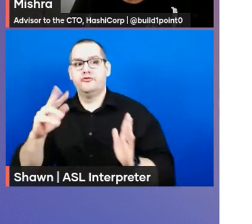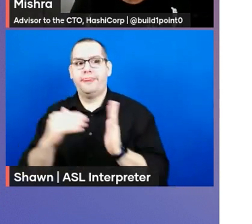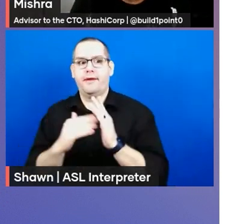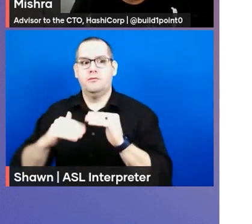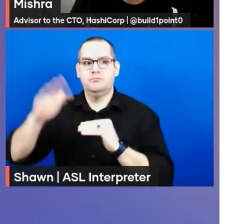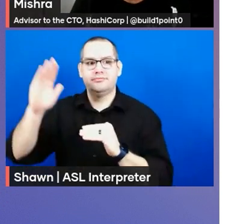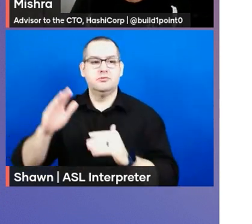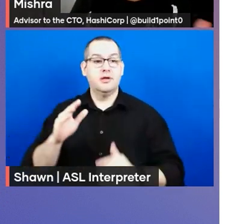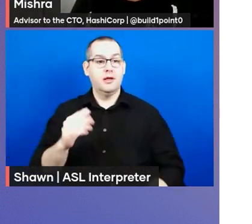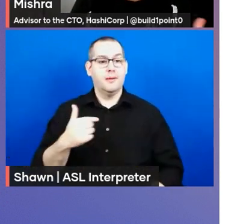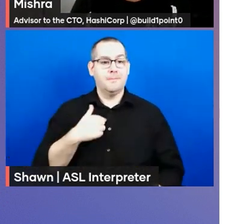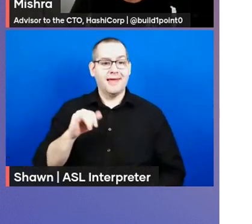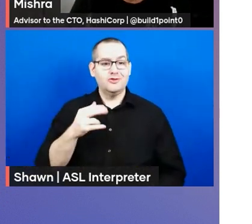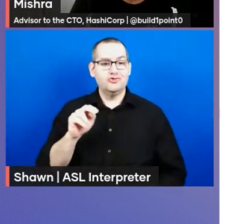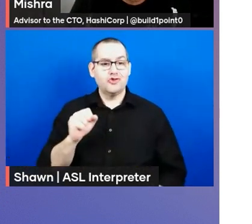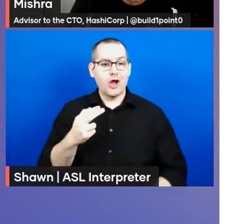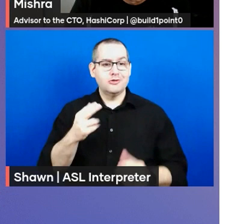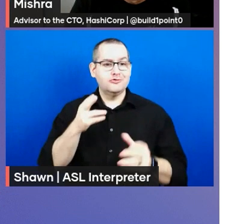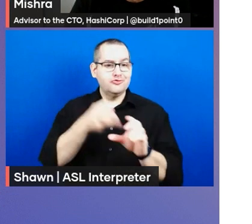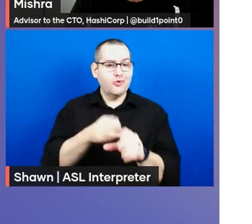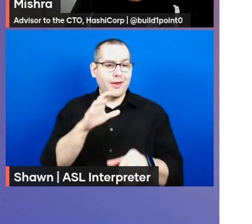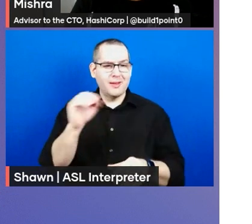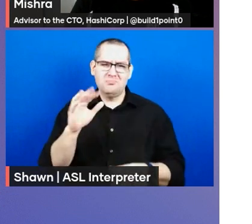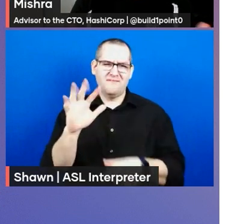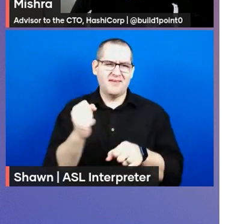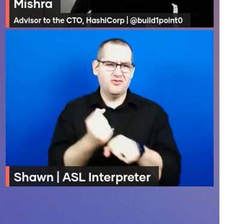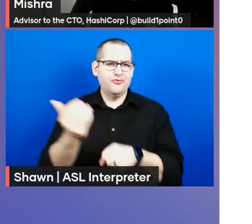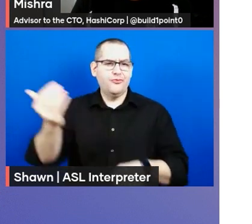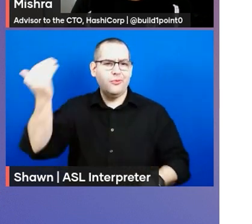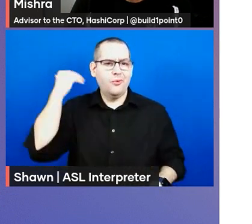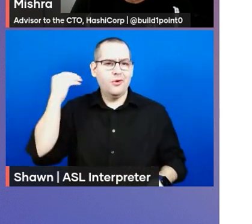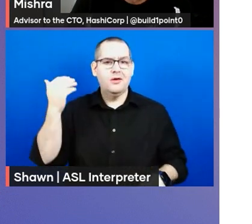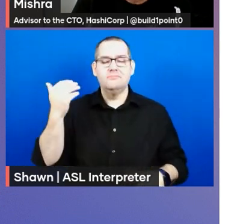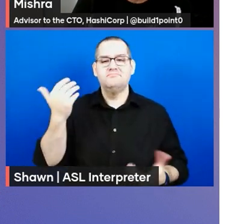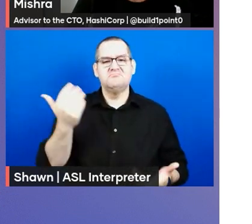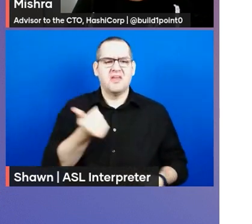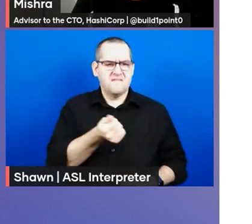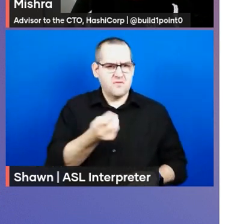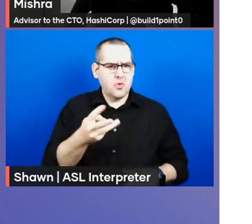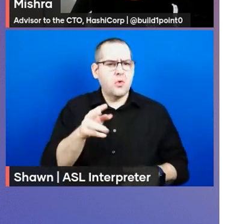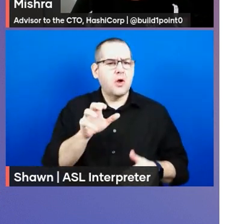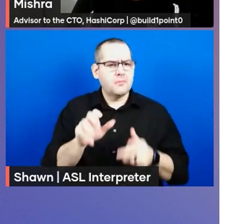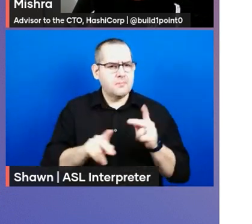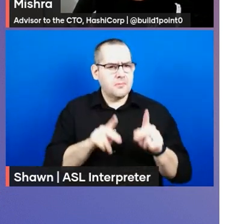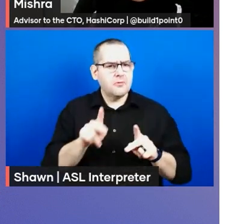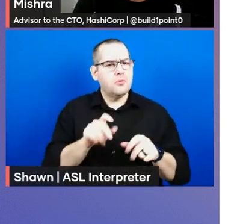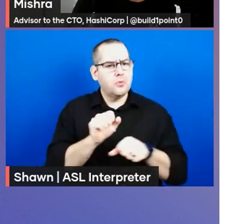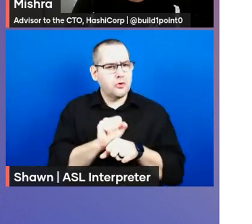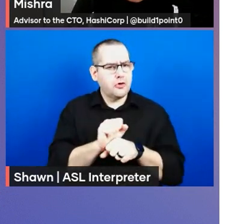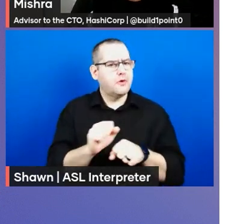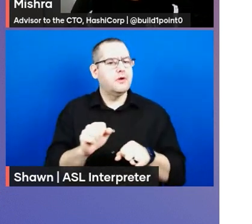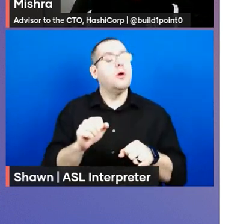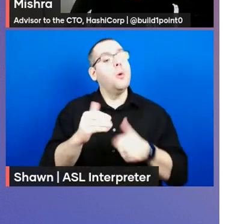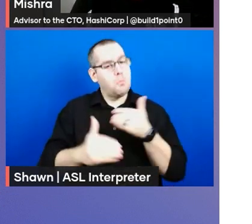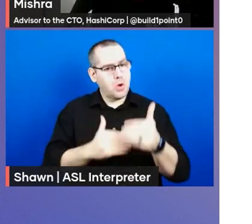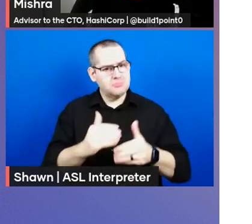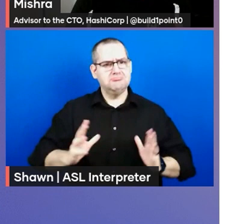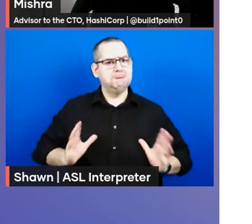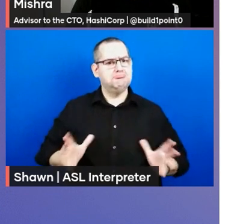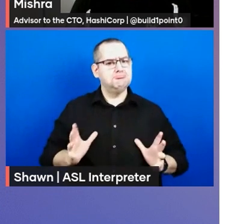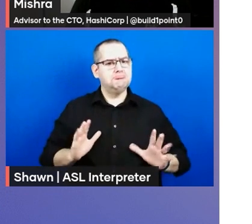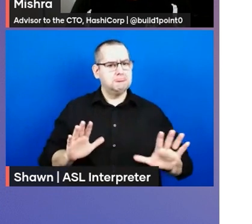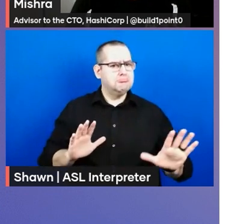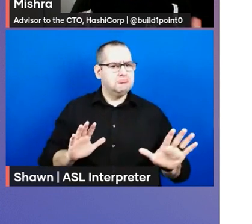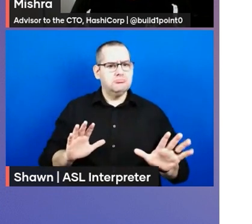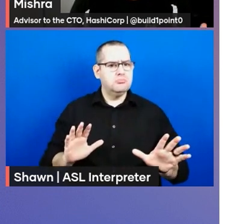and I joined the company, it was about 5 years ago. It was hundreds of employees, and this process was working, and